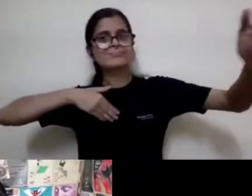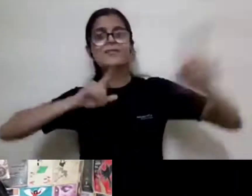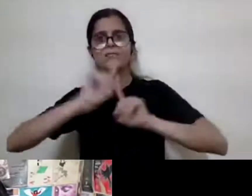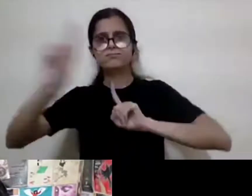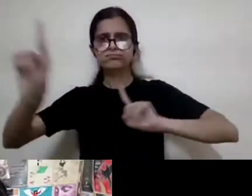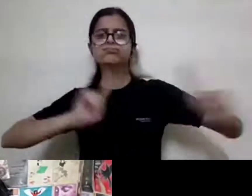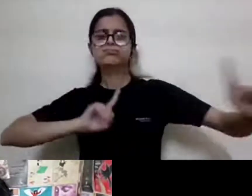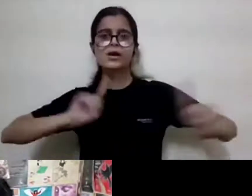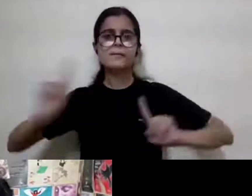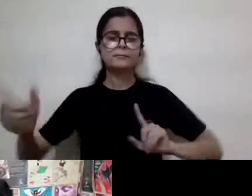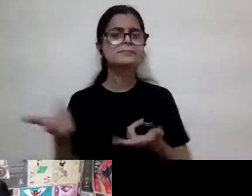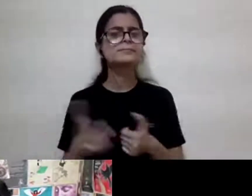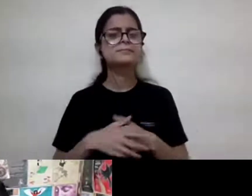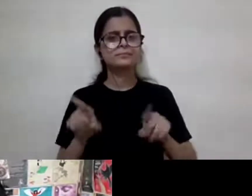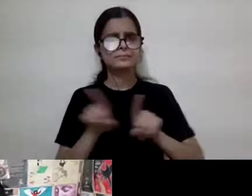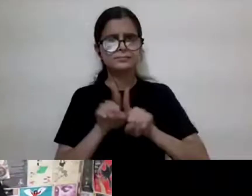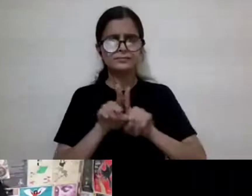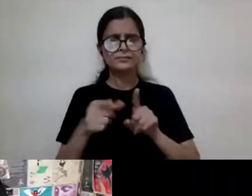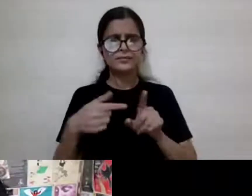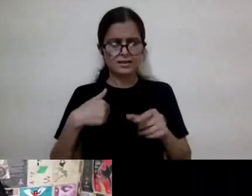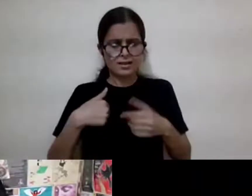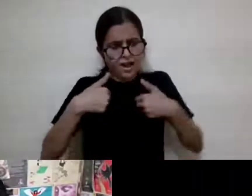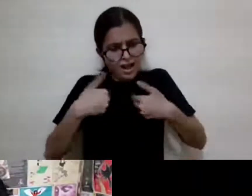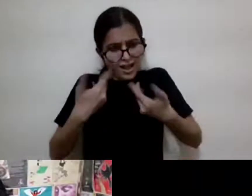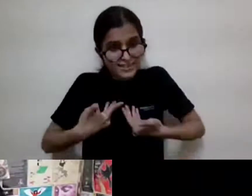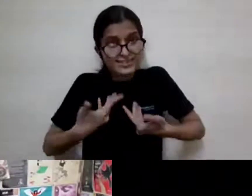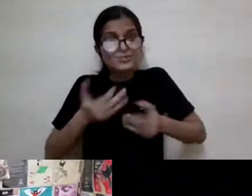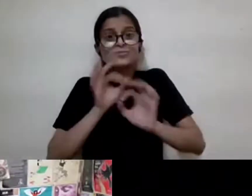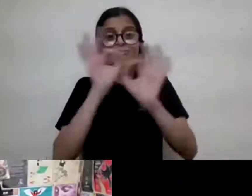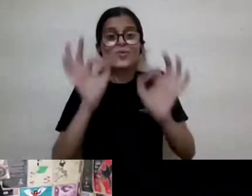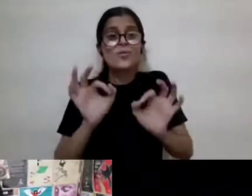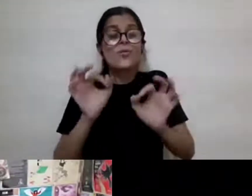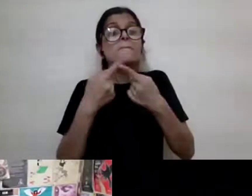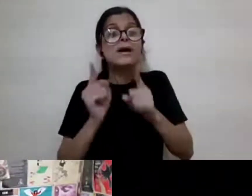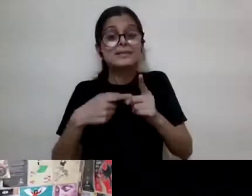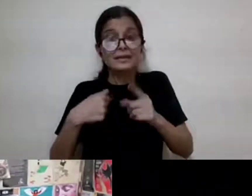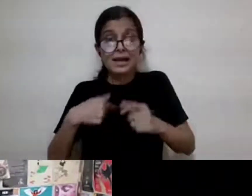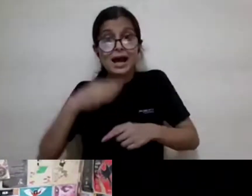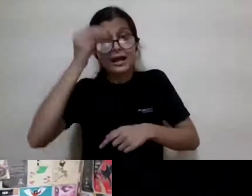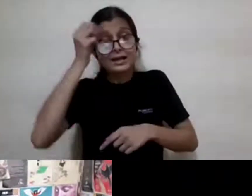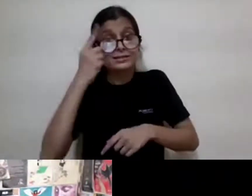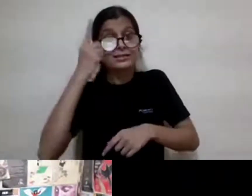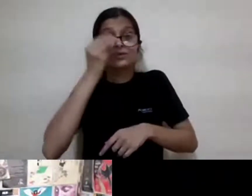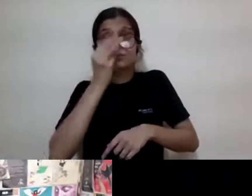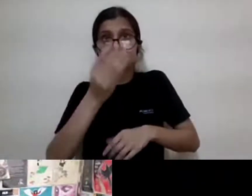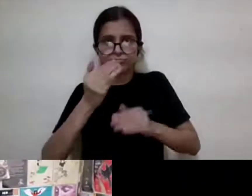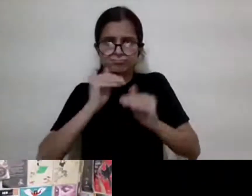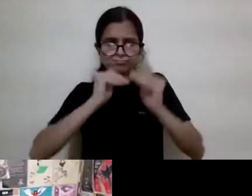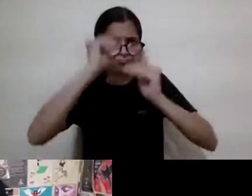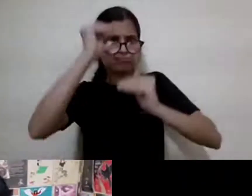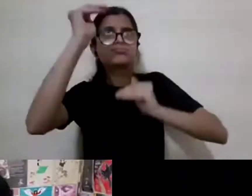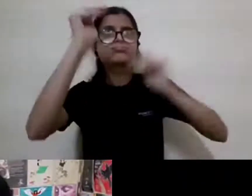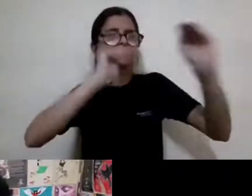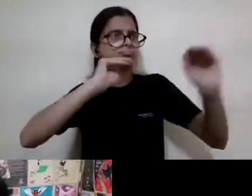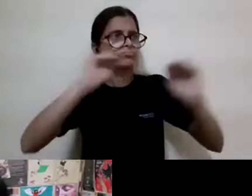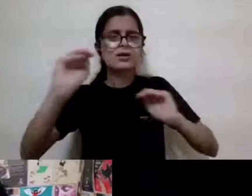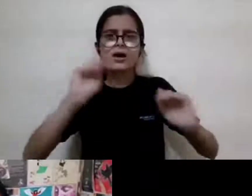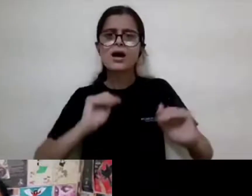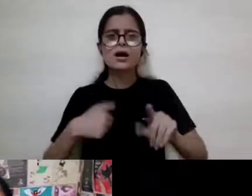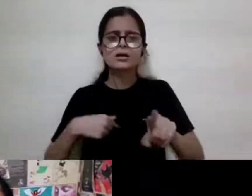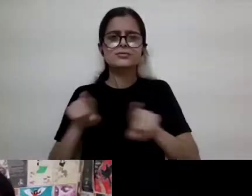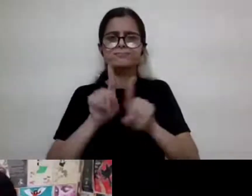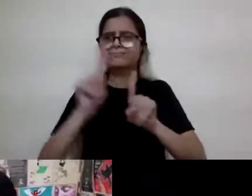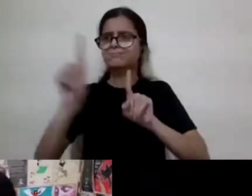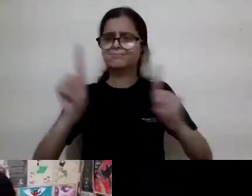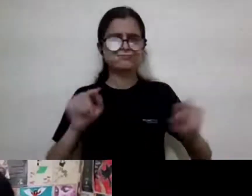that, not even for us, it is easy to understand scaling and so on. So, and then